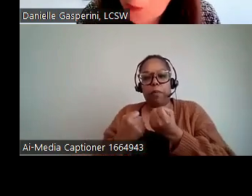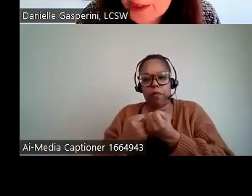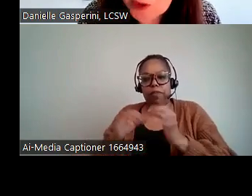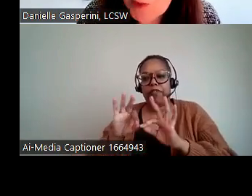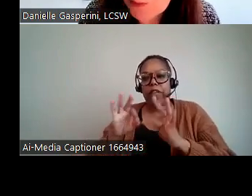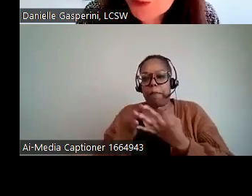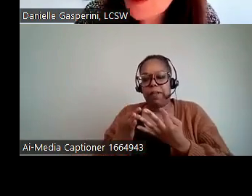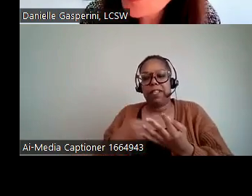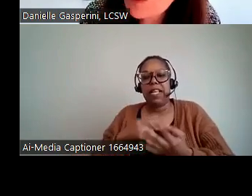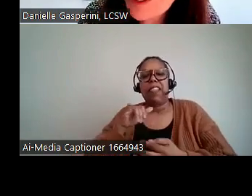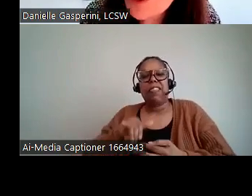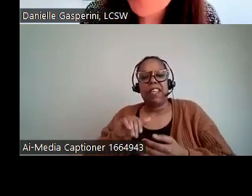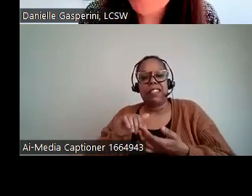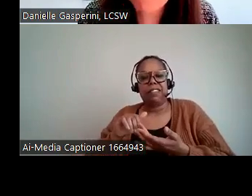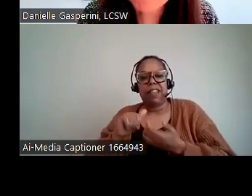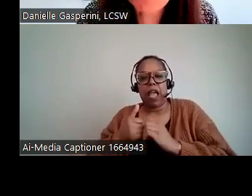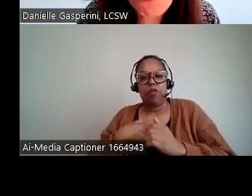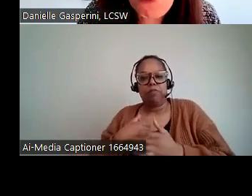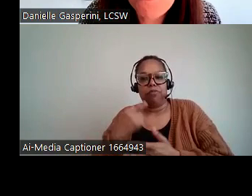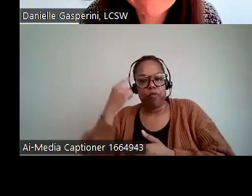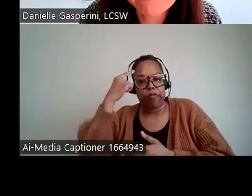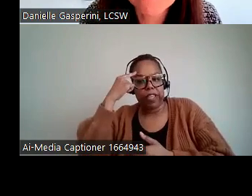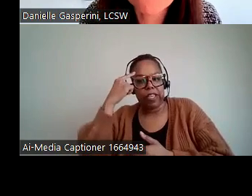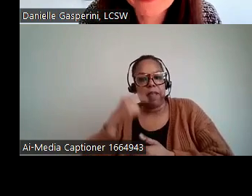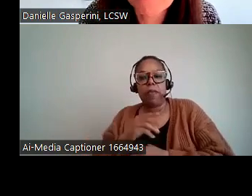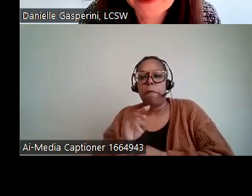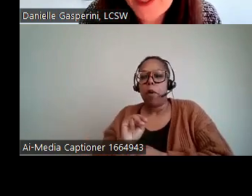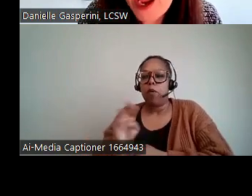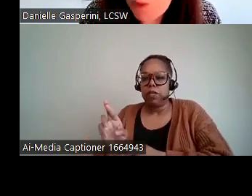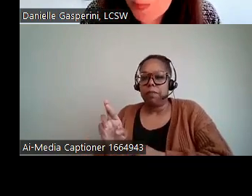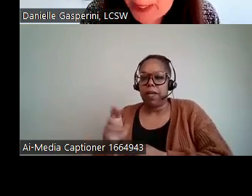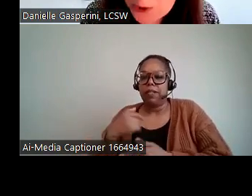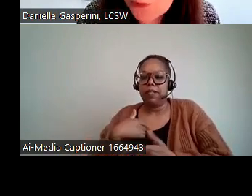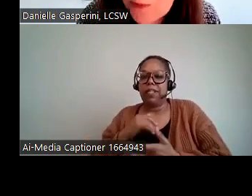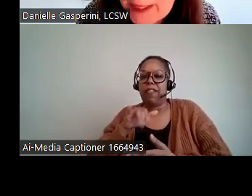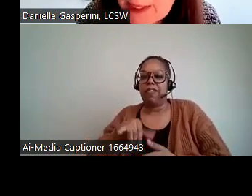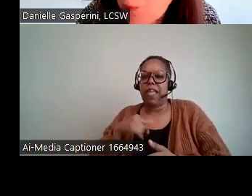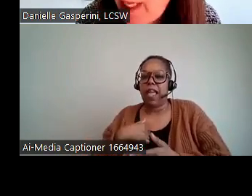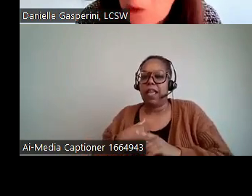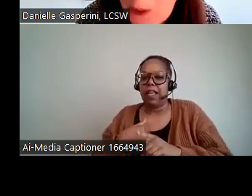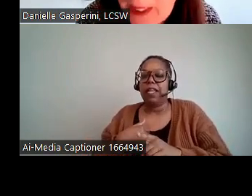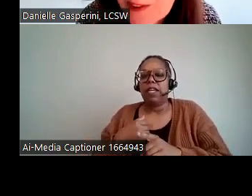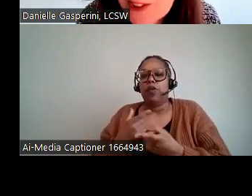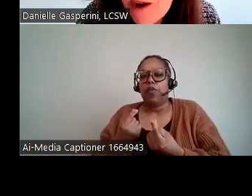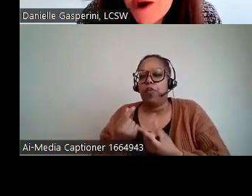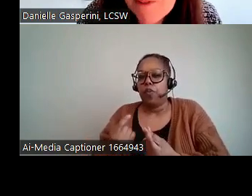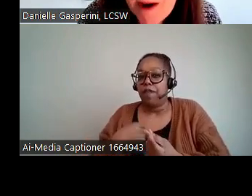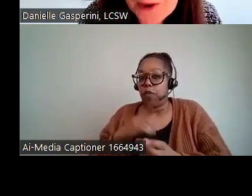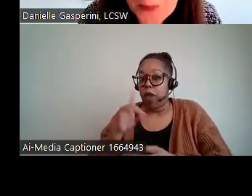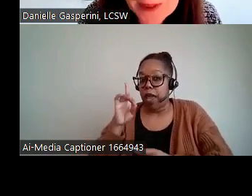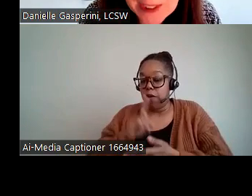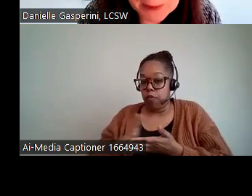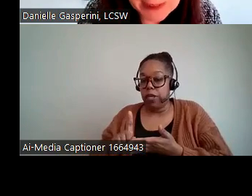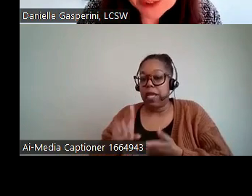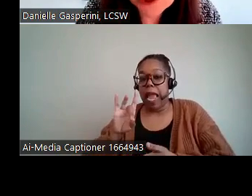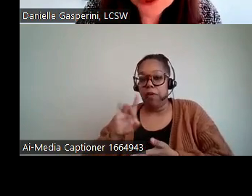explain what the mobile response worker does when they go out to a home and engages a family, and what they do for that continuing 8 weeks of